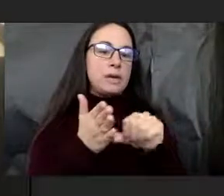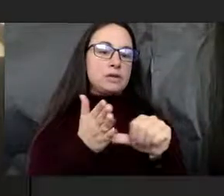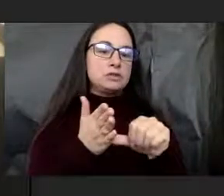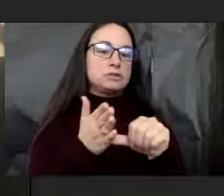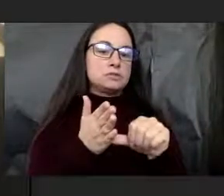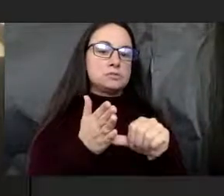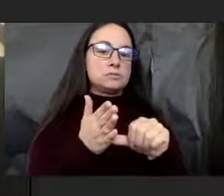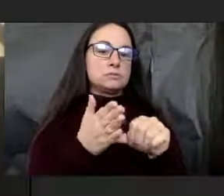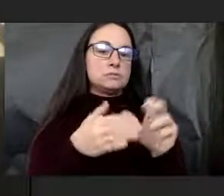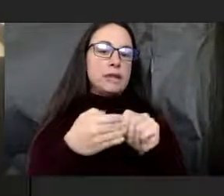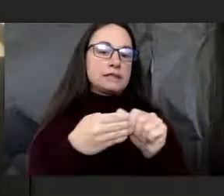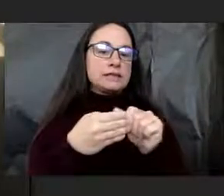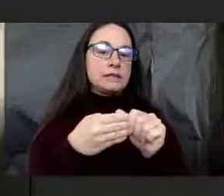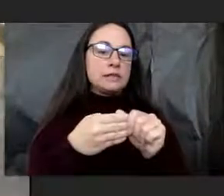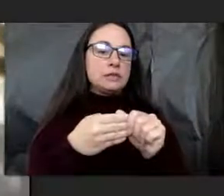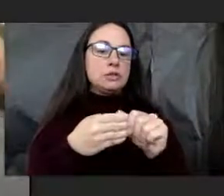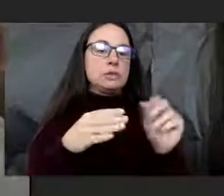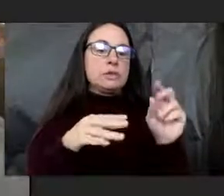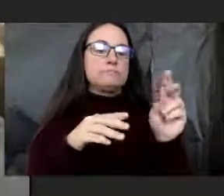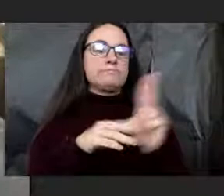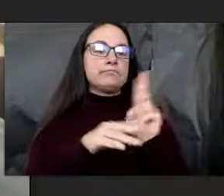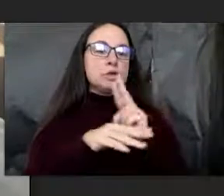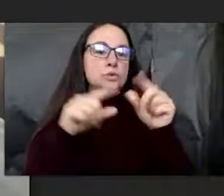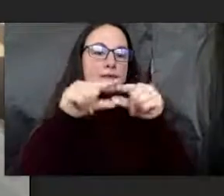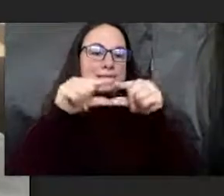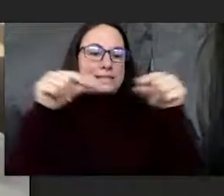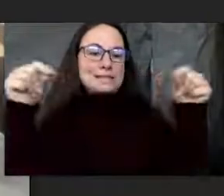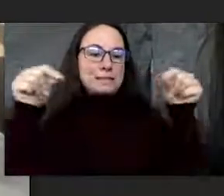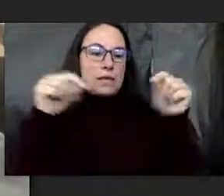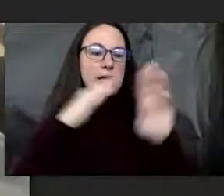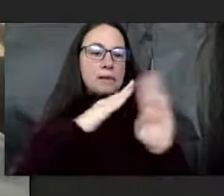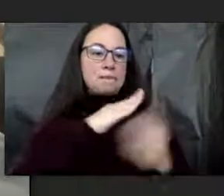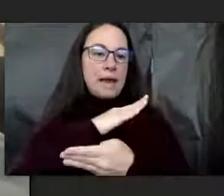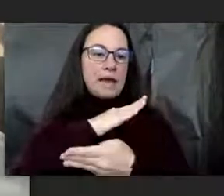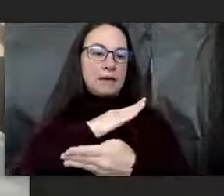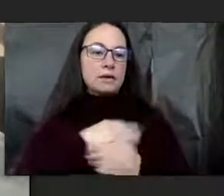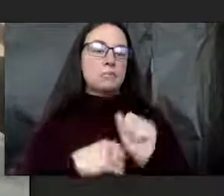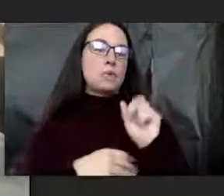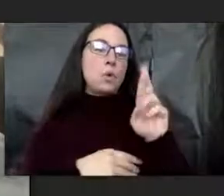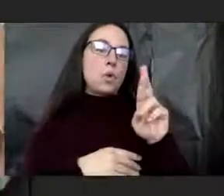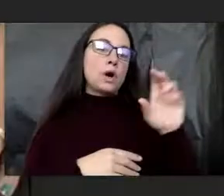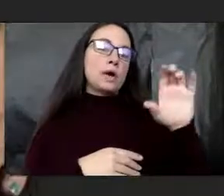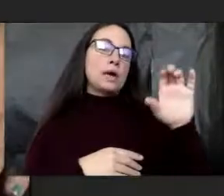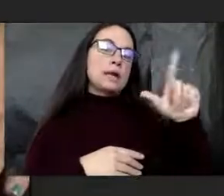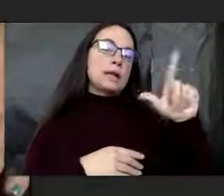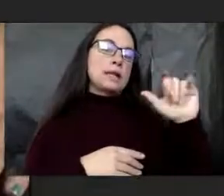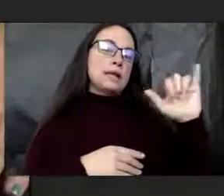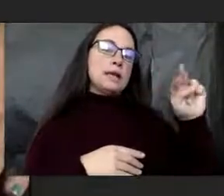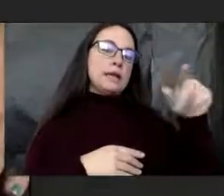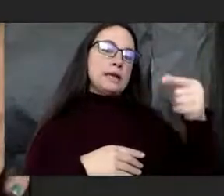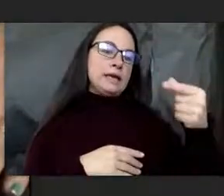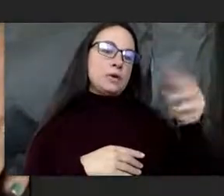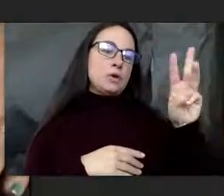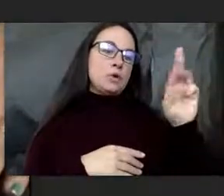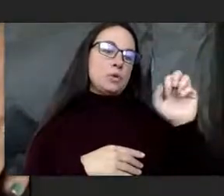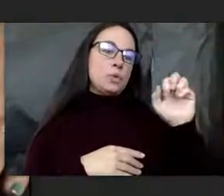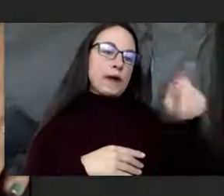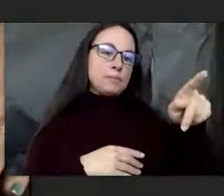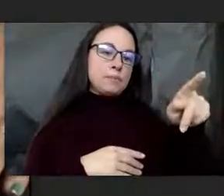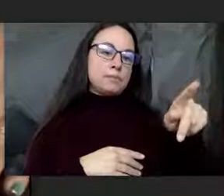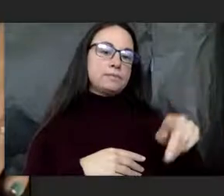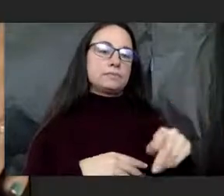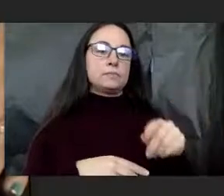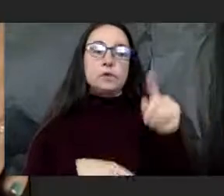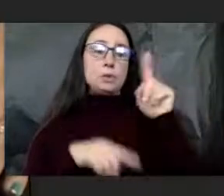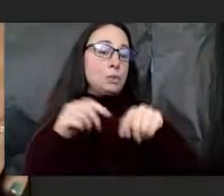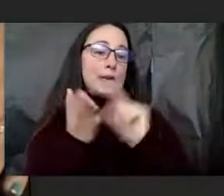a plastic Ziploc bag, or you can use cling wrap. If you are unable to print out grid